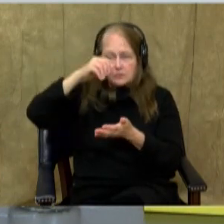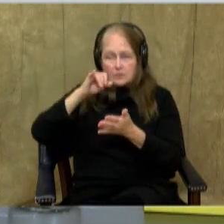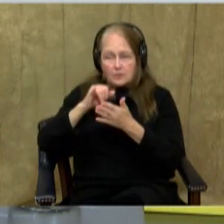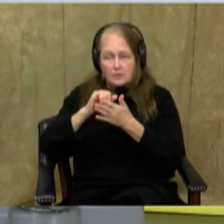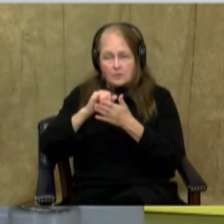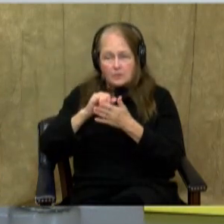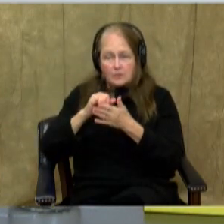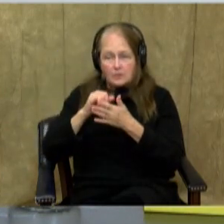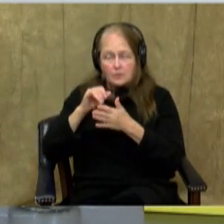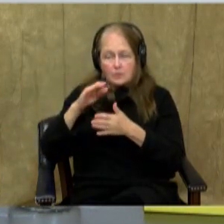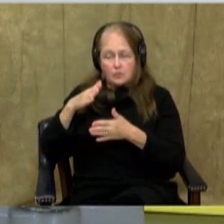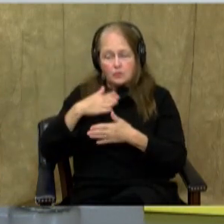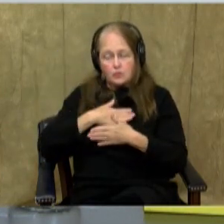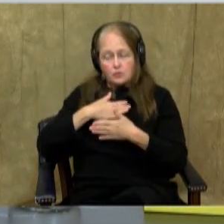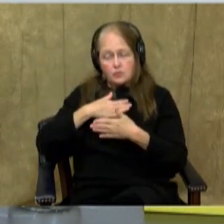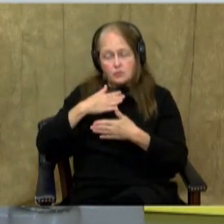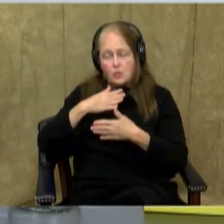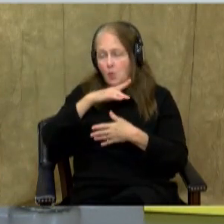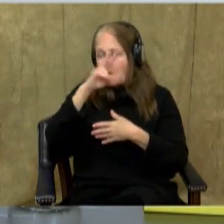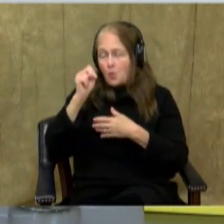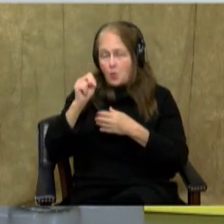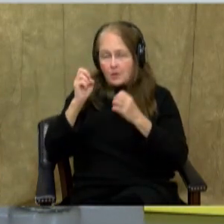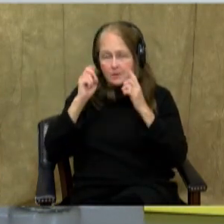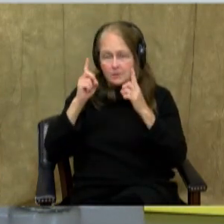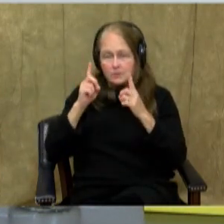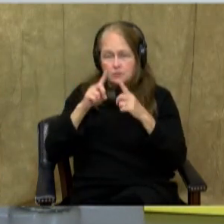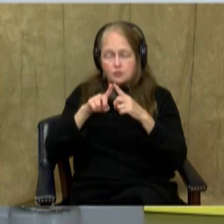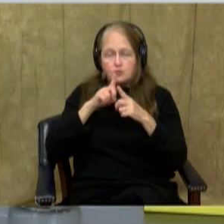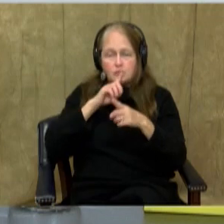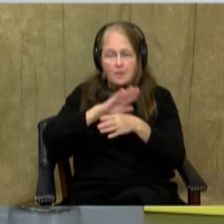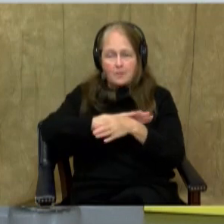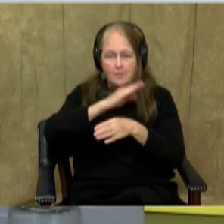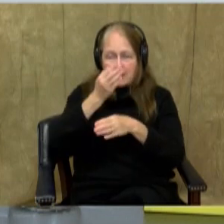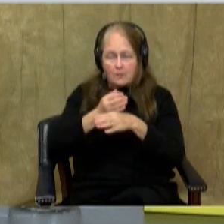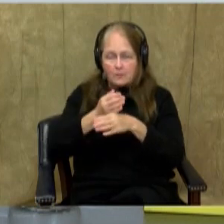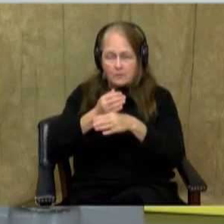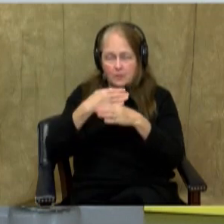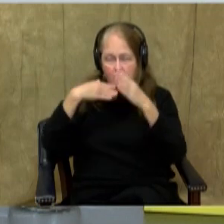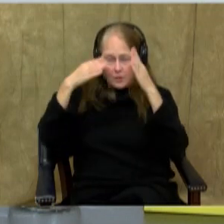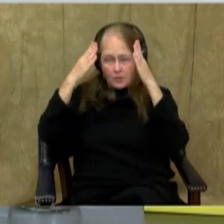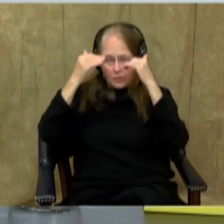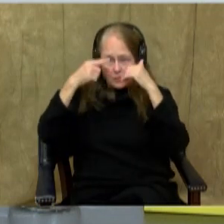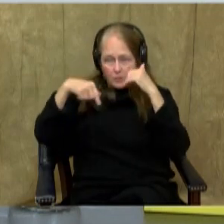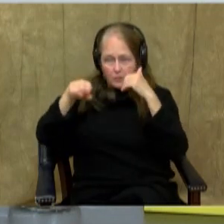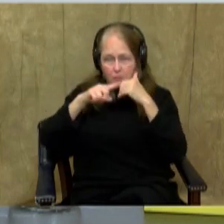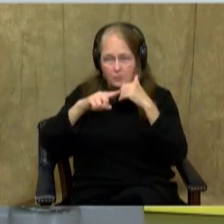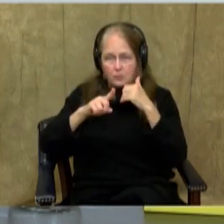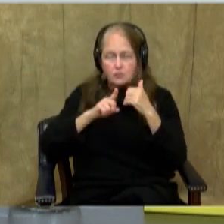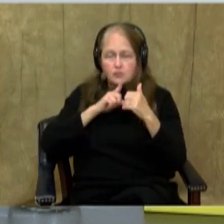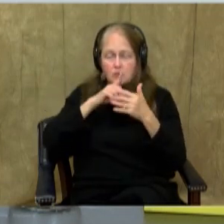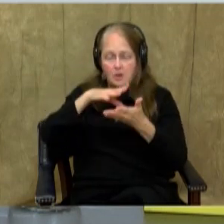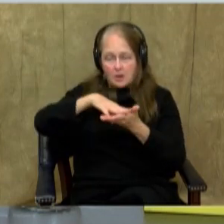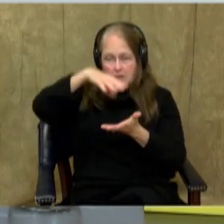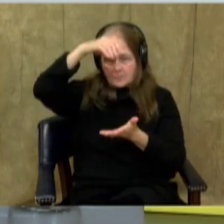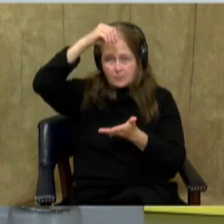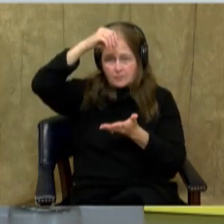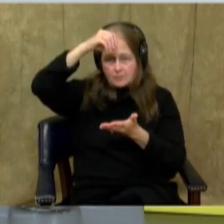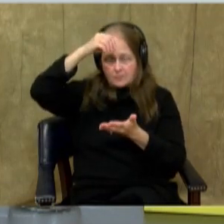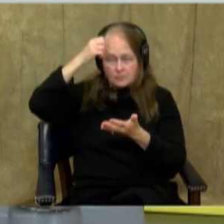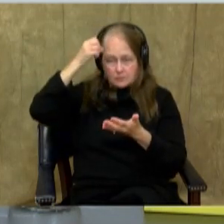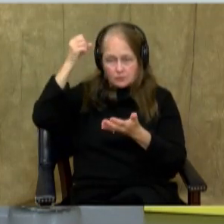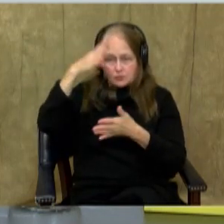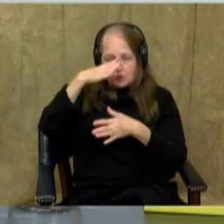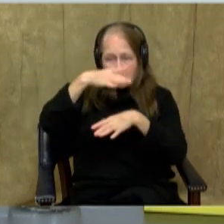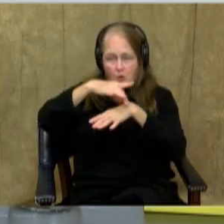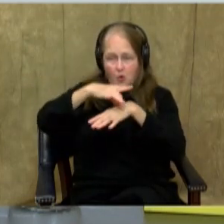the driver of your own education is a powerful force. I hope you guys really learned a lot about the sun,